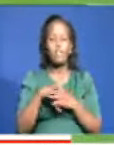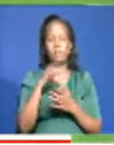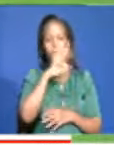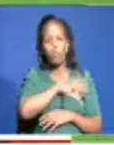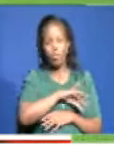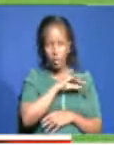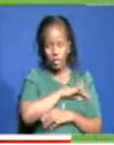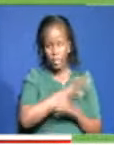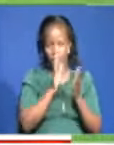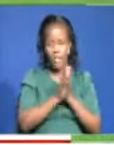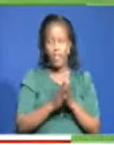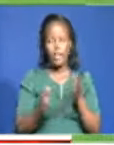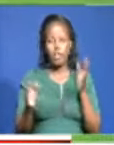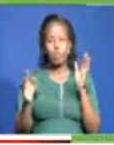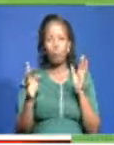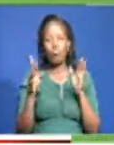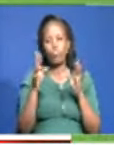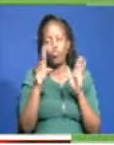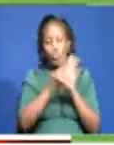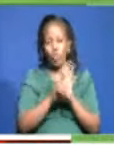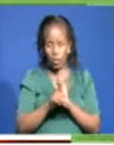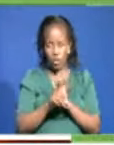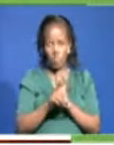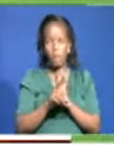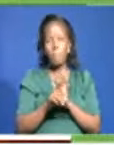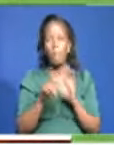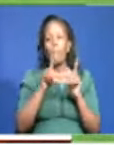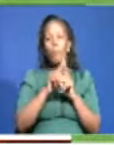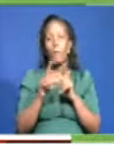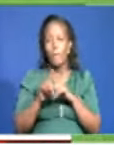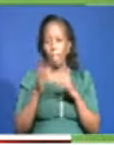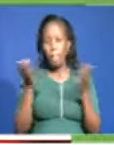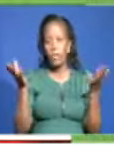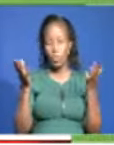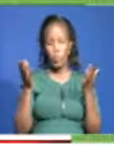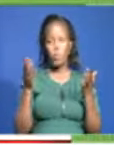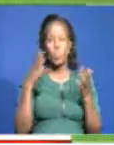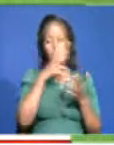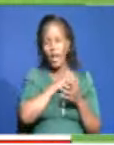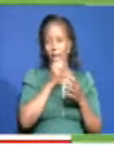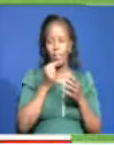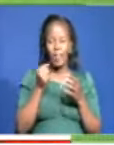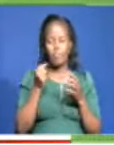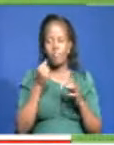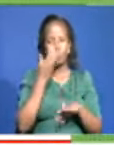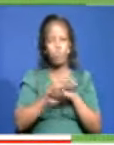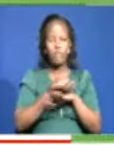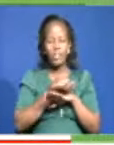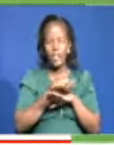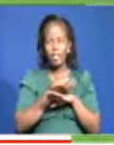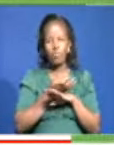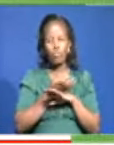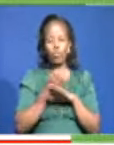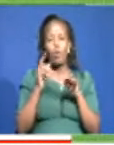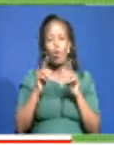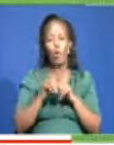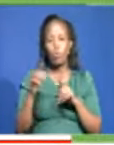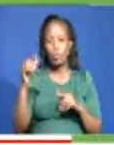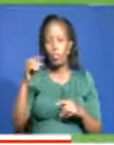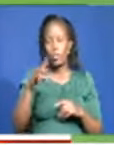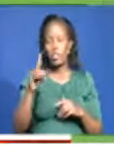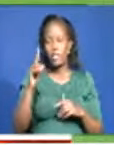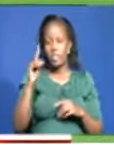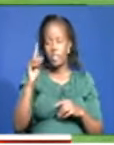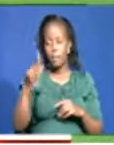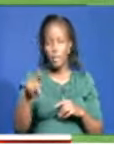law. The consequences are painful to contemplate. Our GDP has